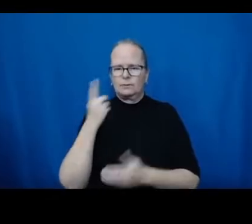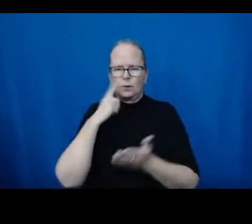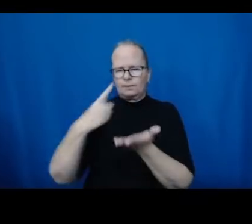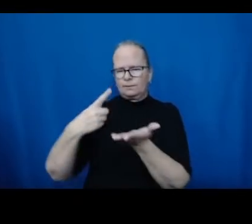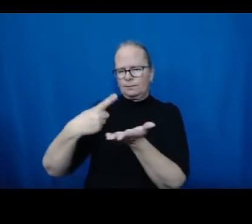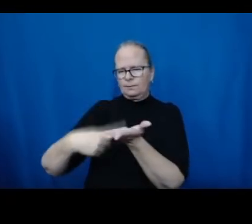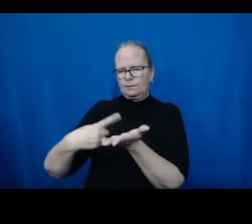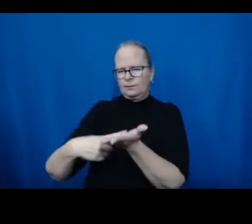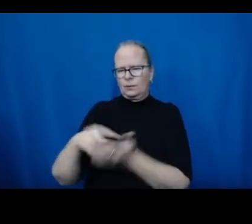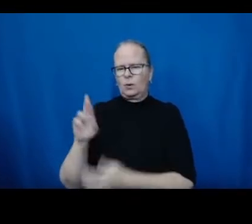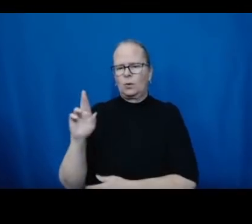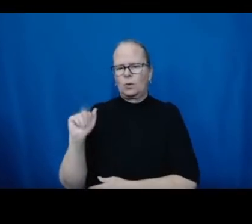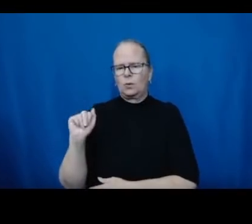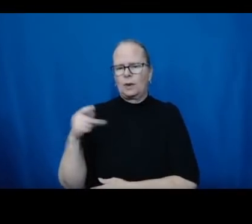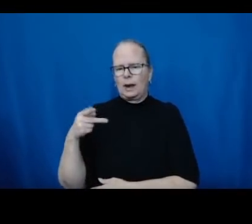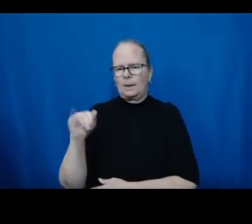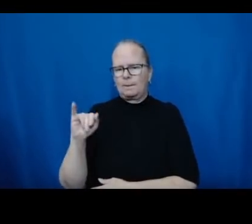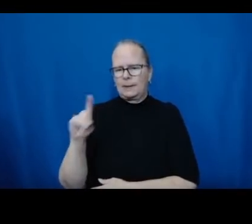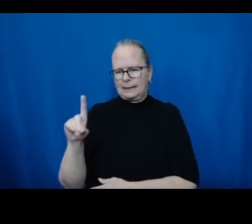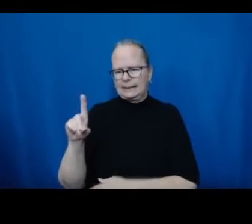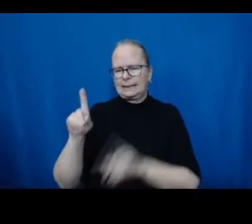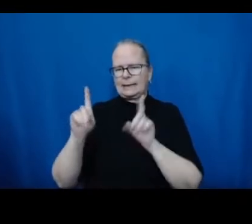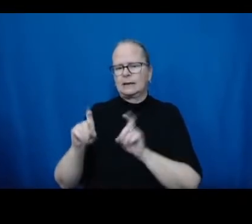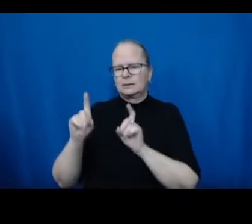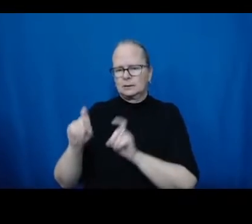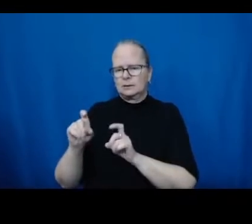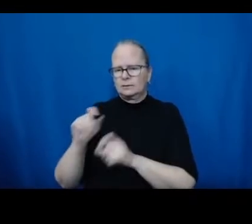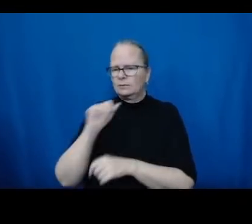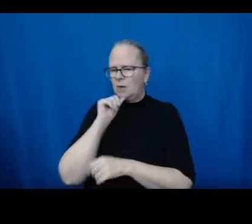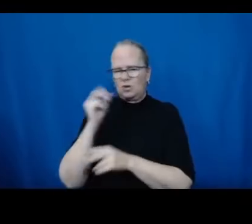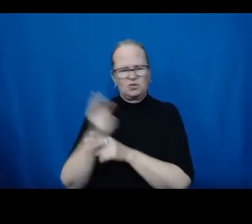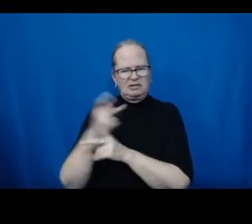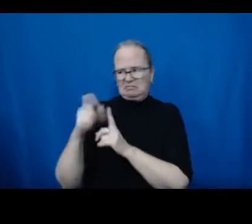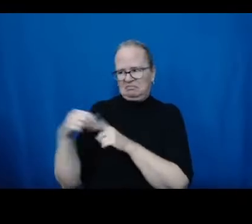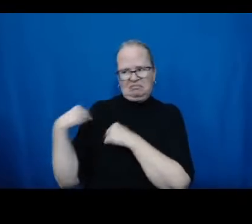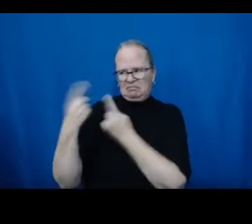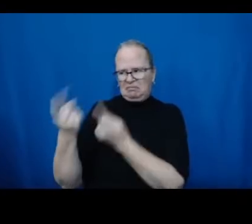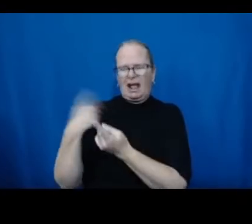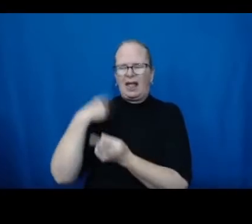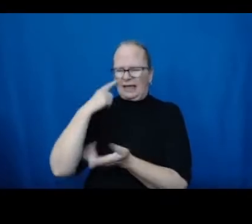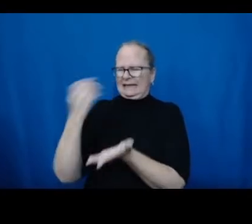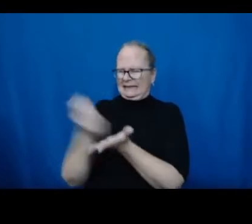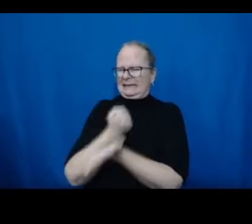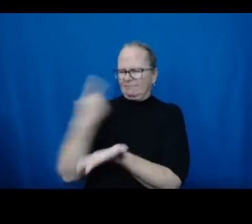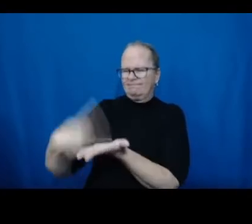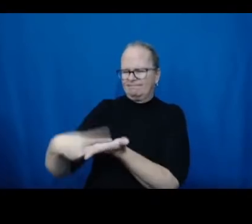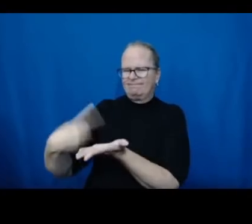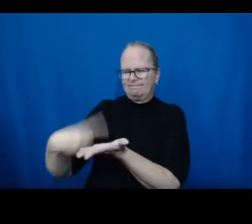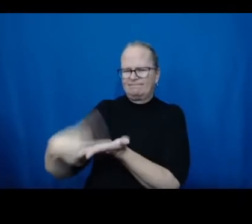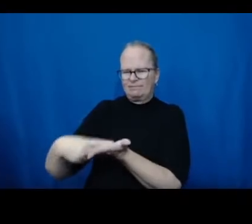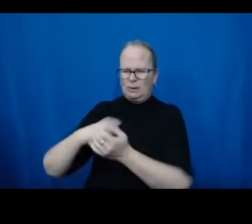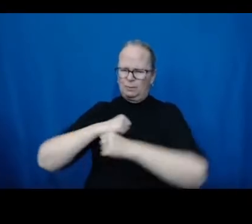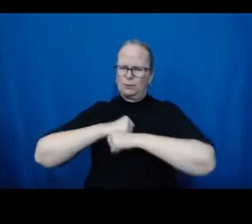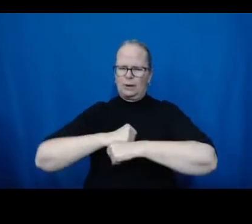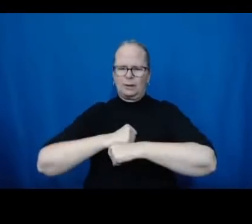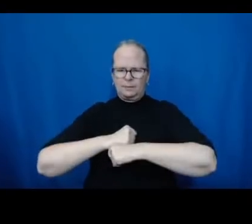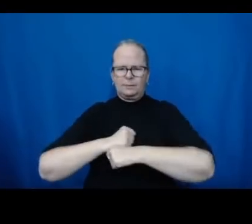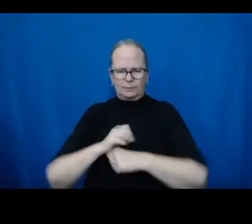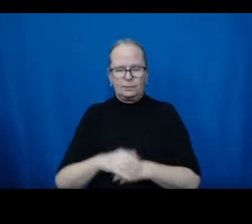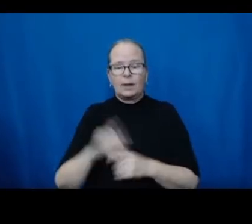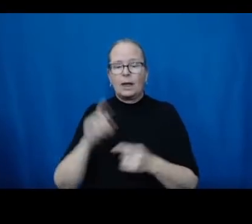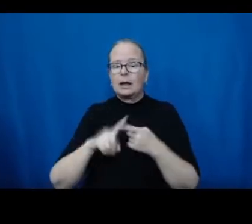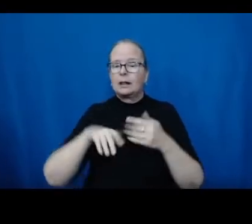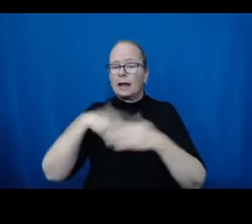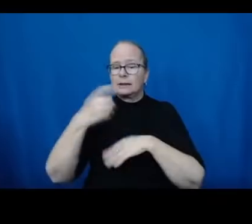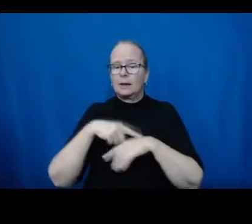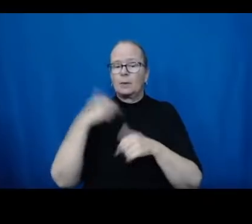our province. Until next time, remember, COVID-19 is airborne. Wear the best available mask you